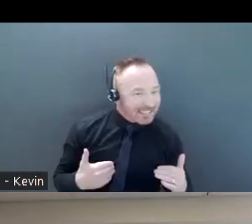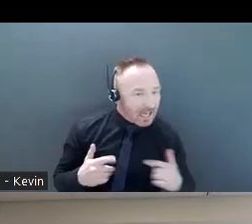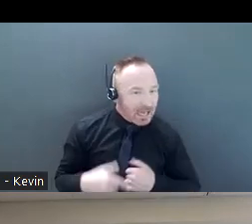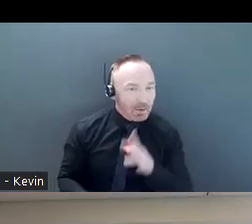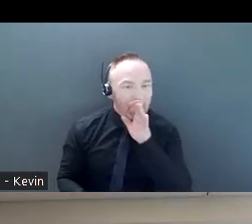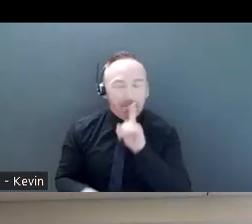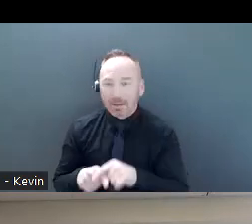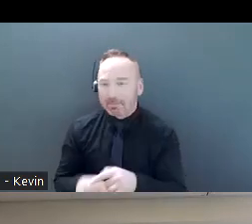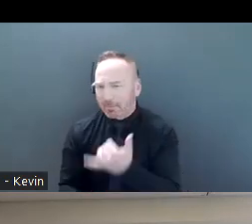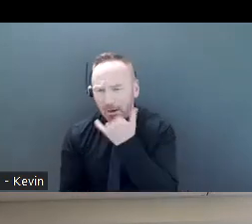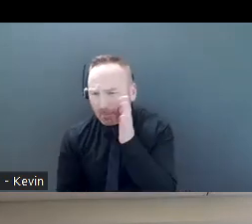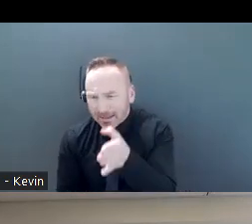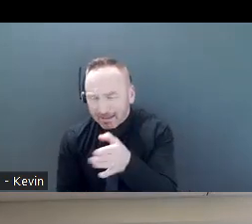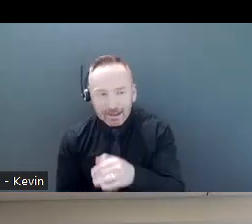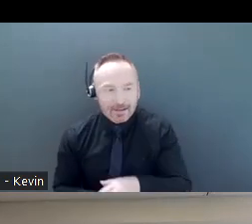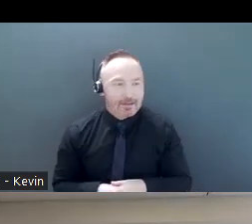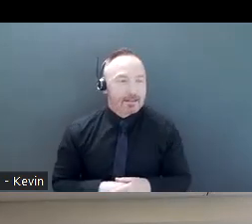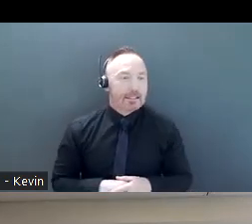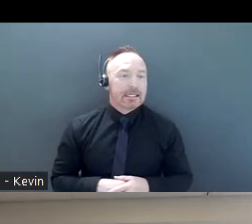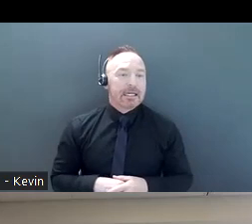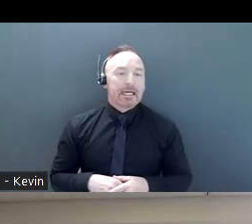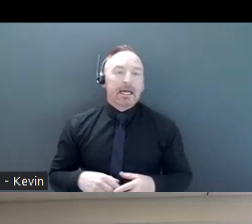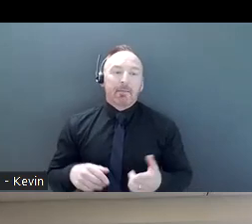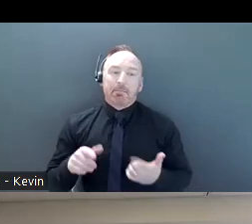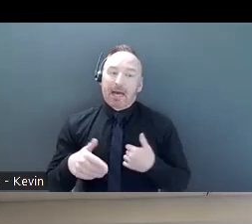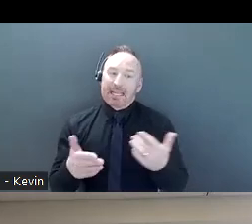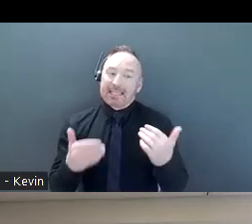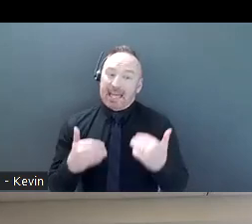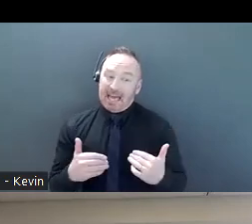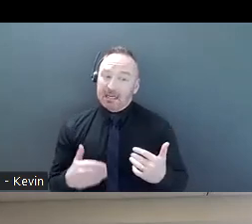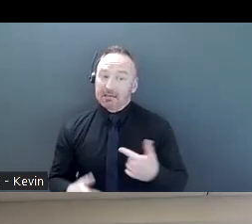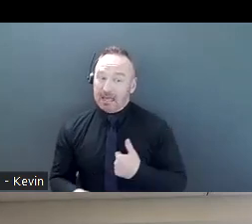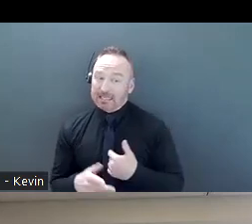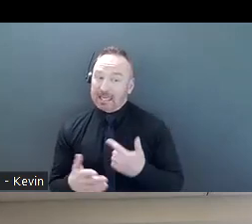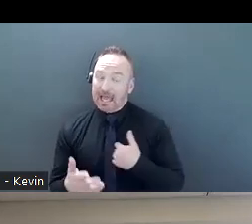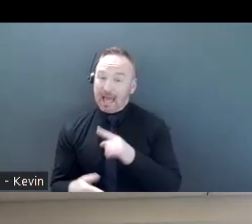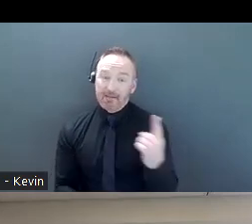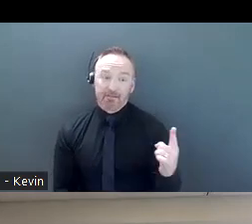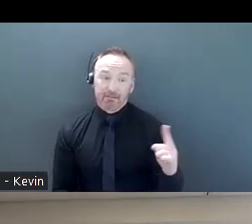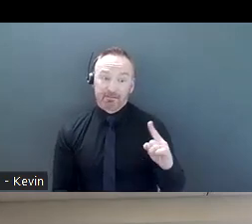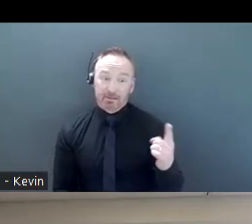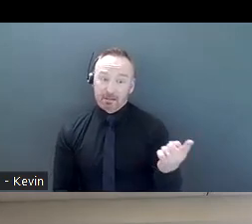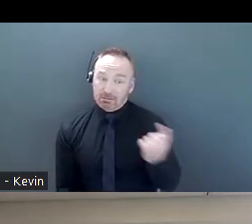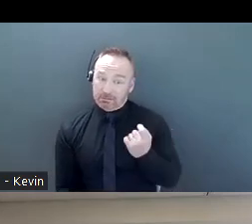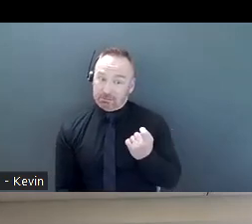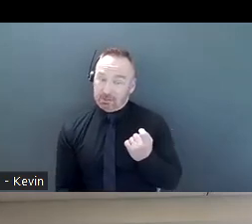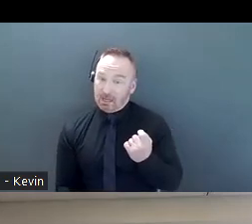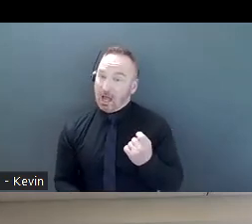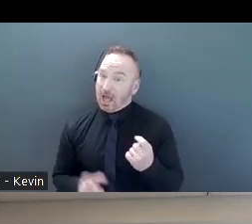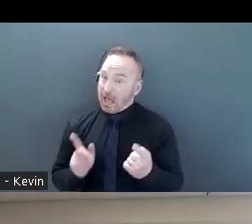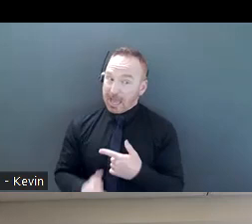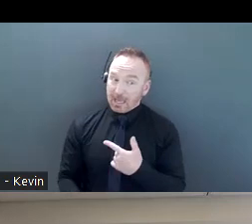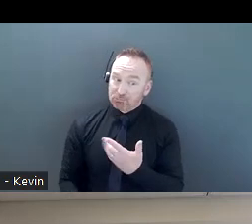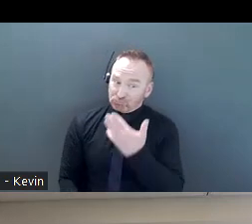wrong, so I'm not going to try. But question, does a positive grandparent-grandchild relationship already exist? Has the parent's